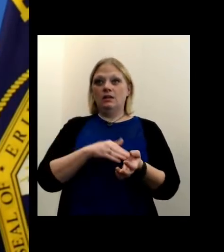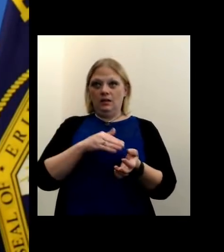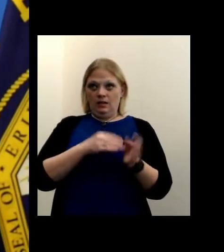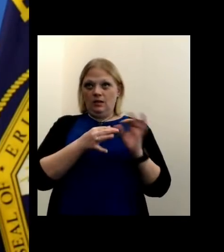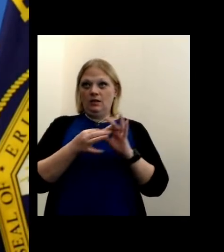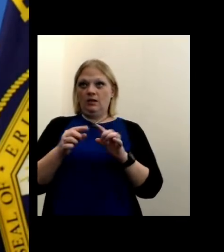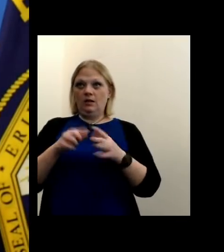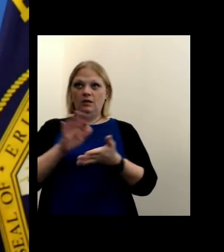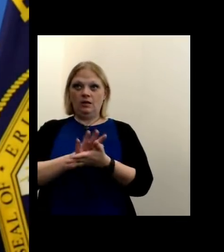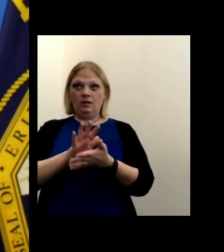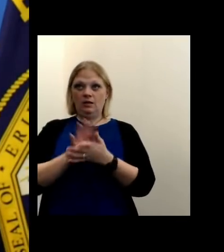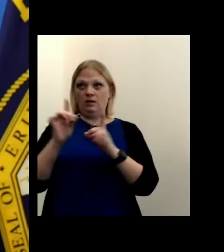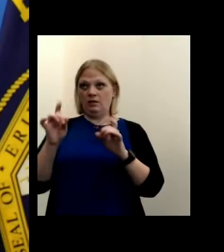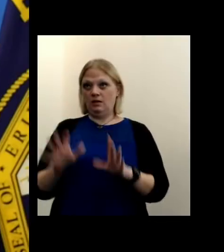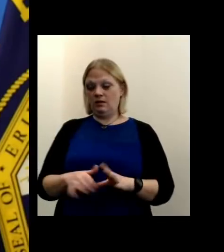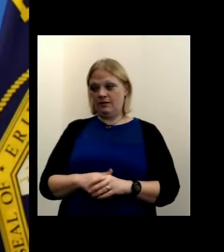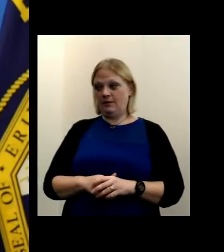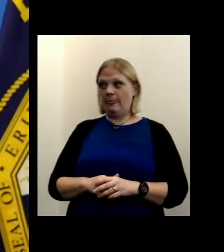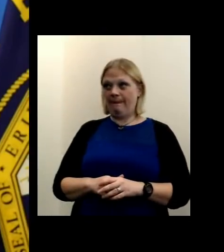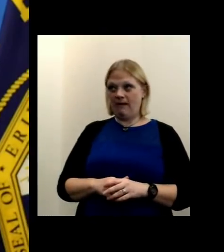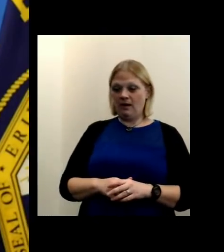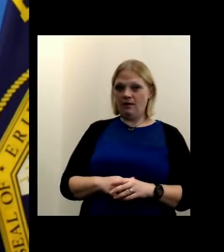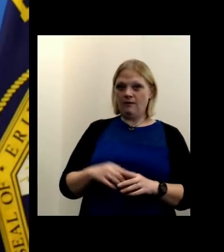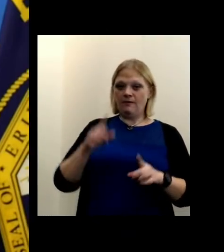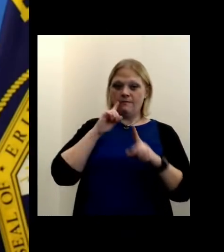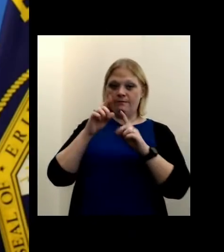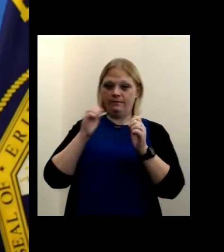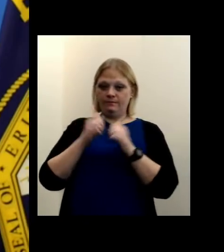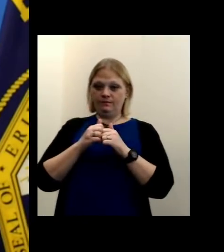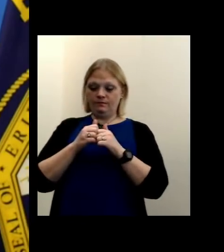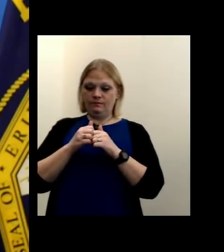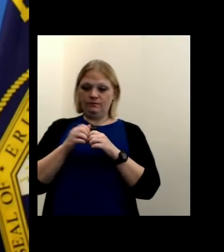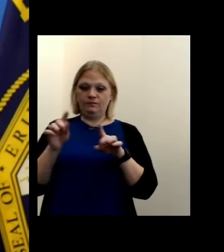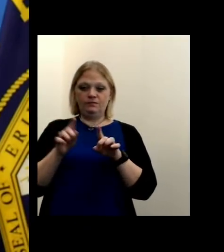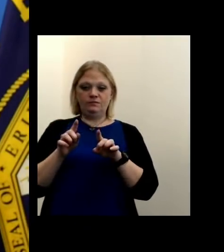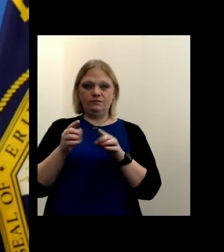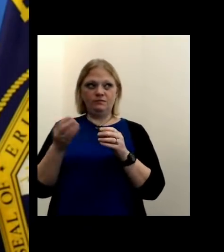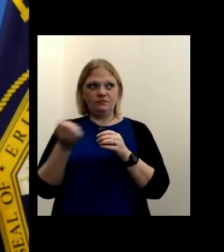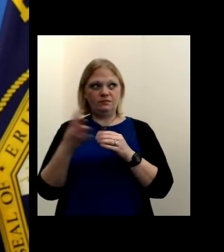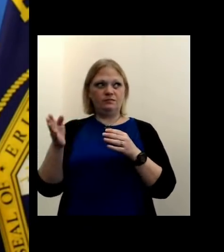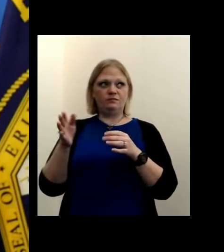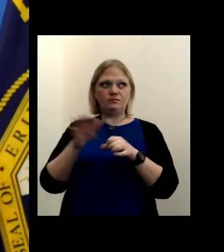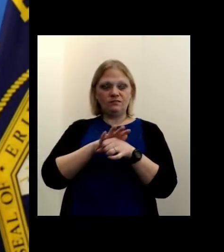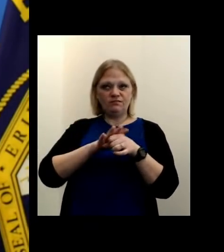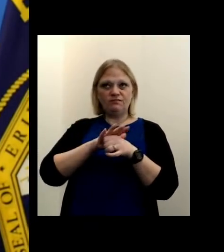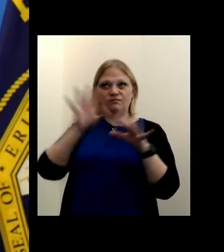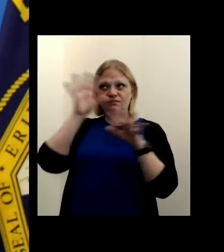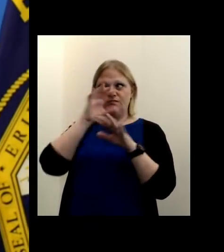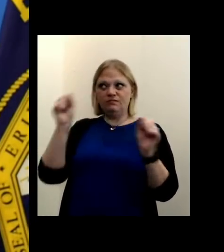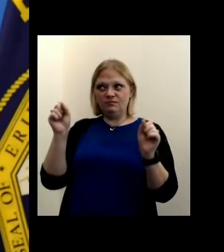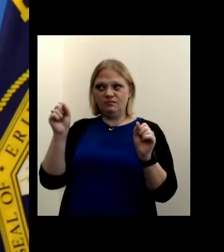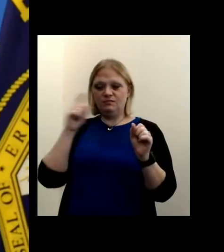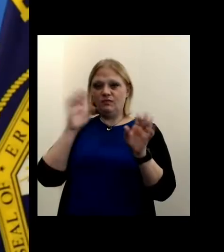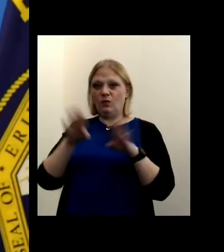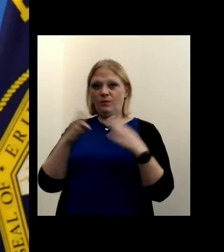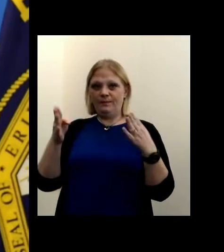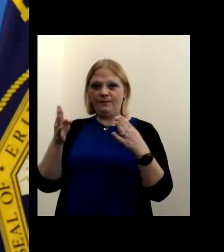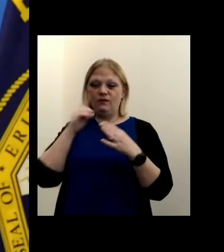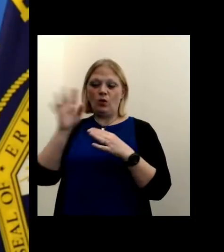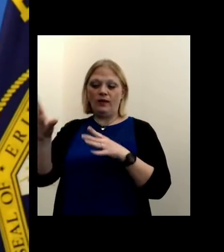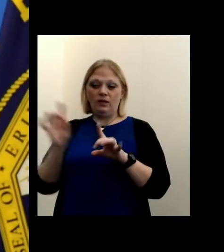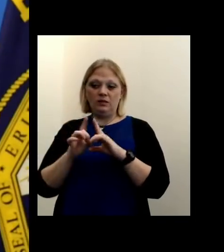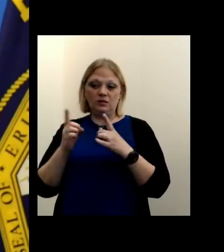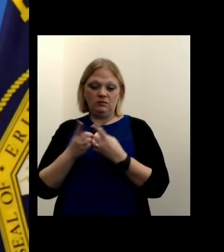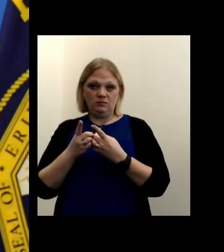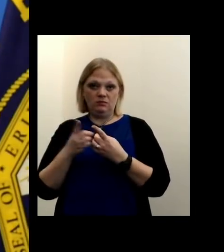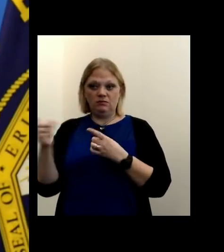to school testing. I've spoken to a few area superintendents who are trying to coordinate reopening plans for their respective districts. And